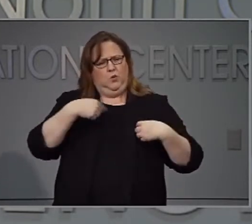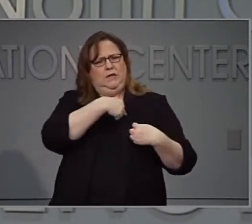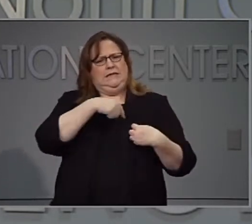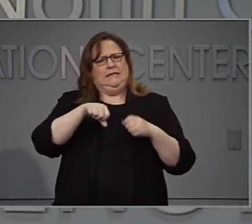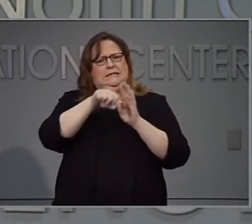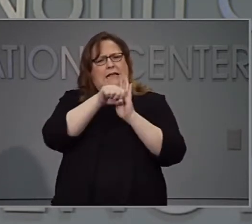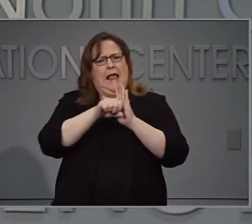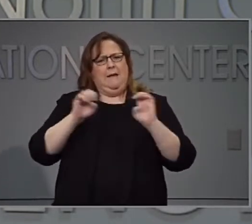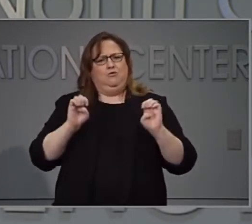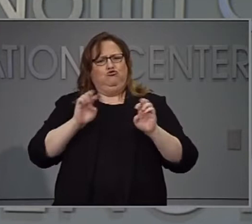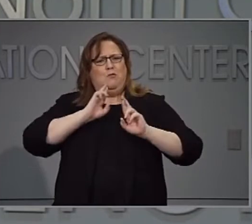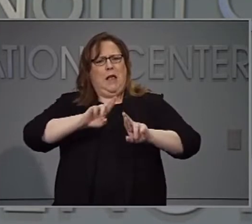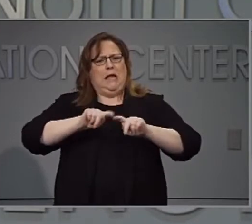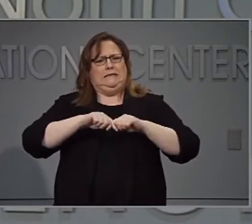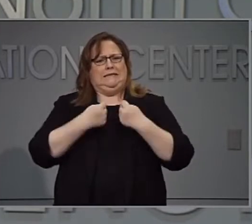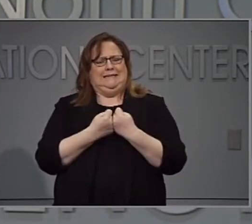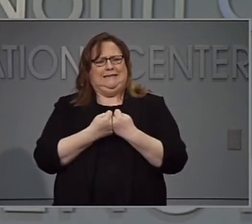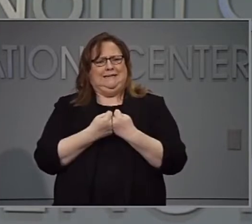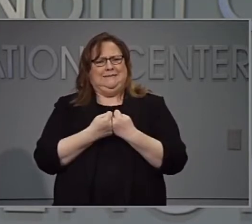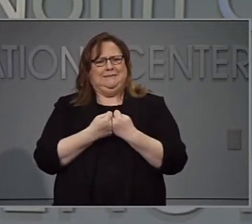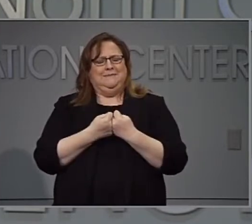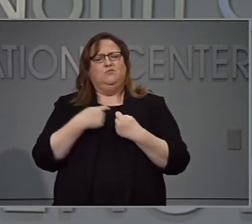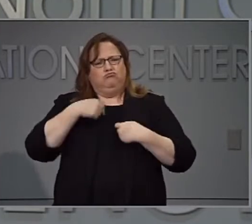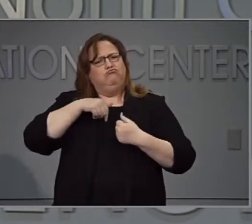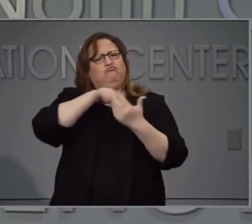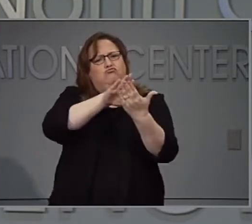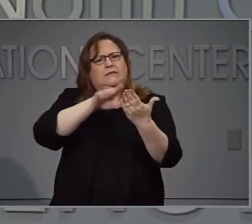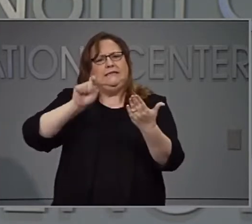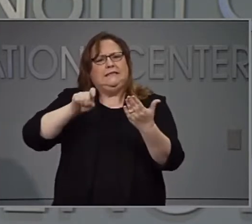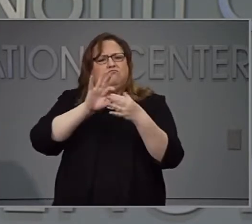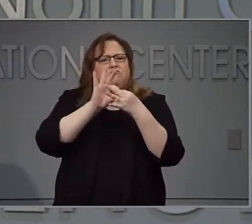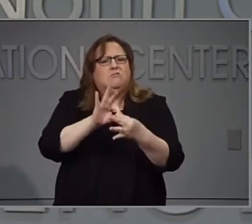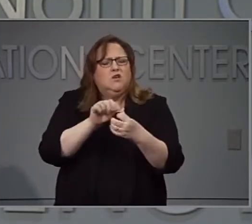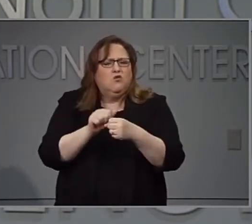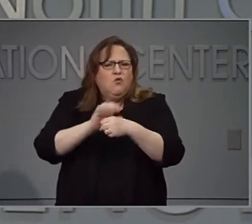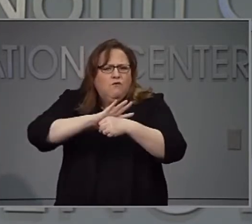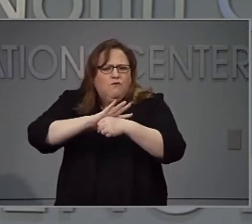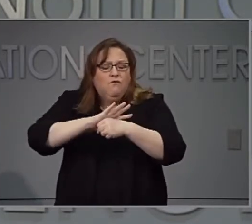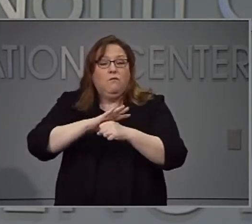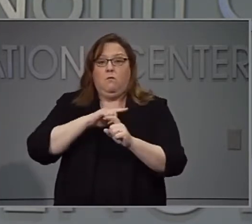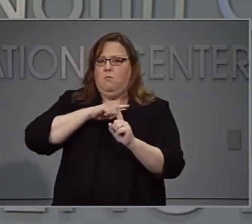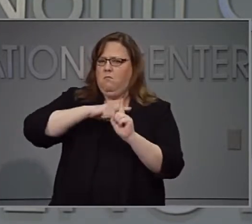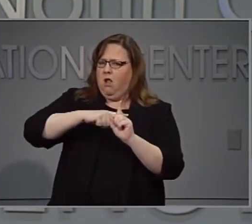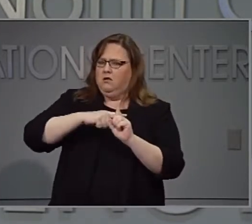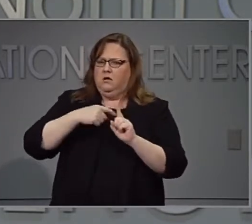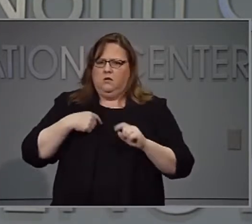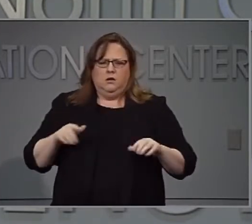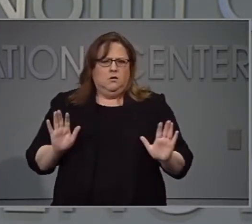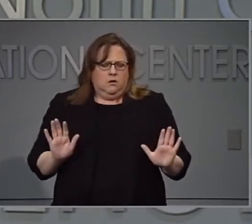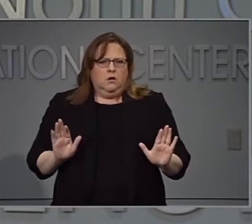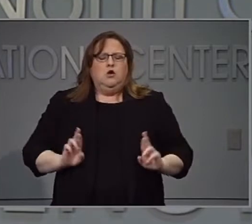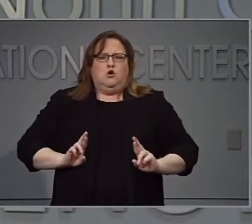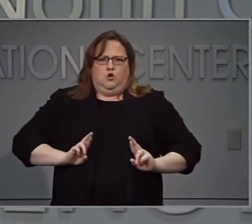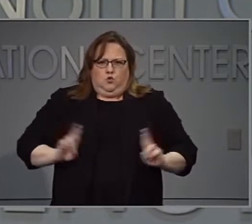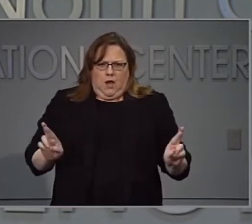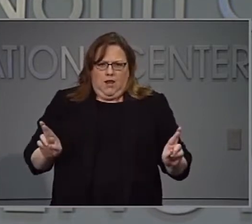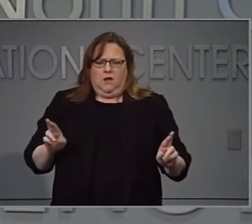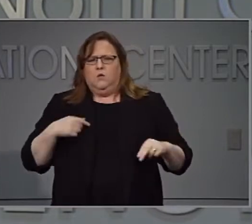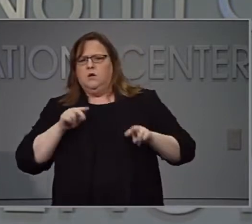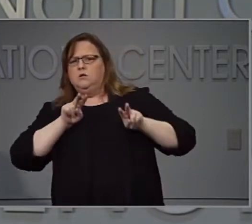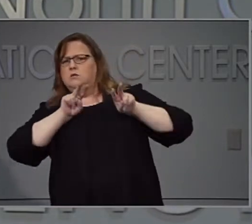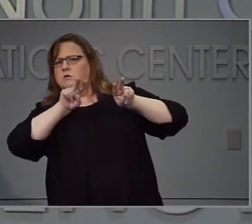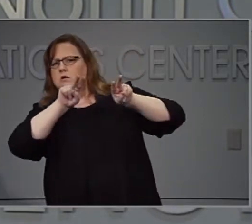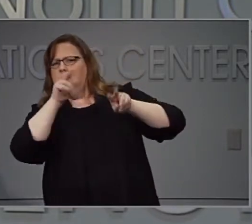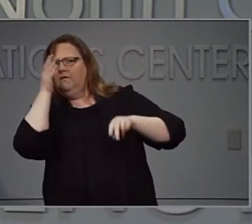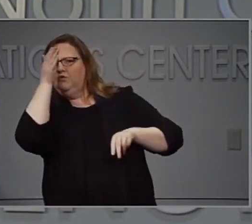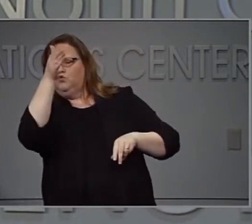to address needs related to COVID-19, as well as to set us on a better footing as we look over the horizon